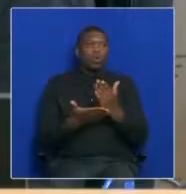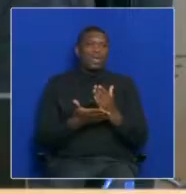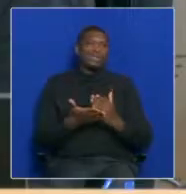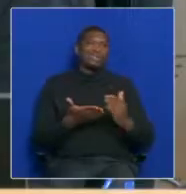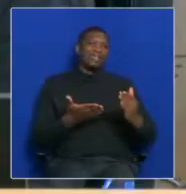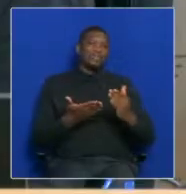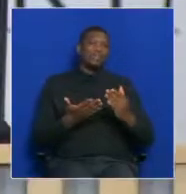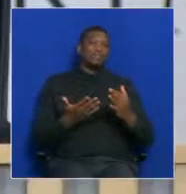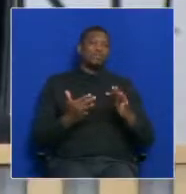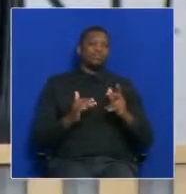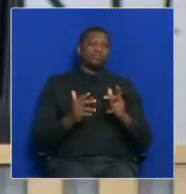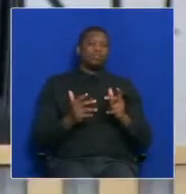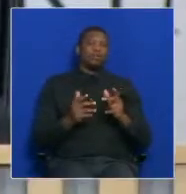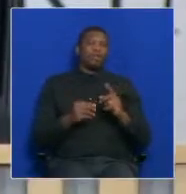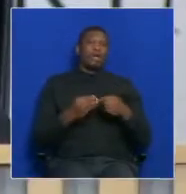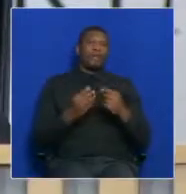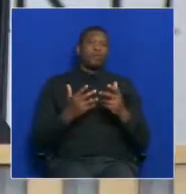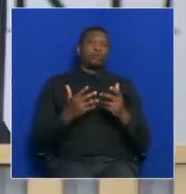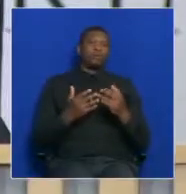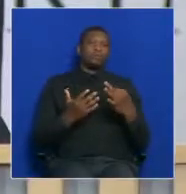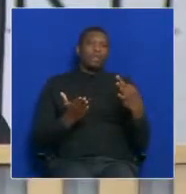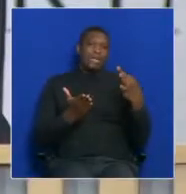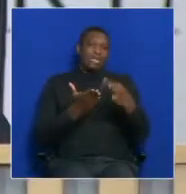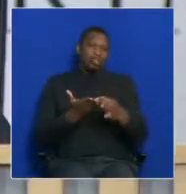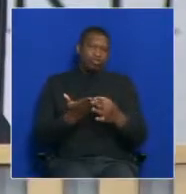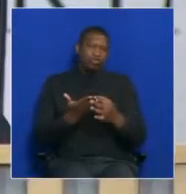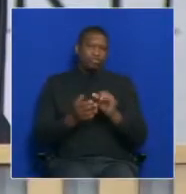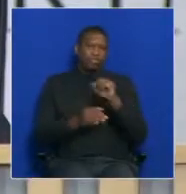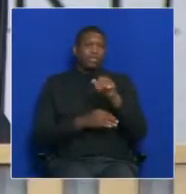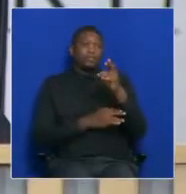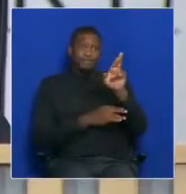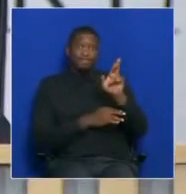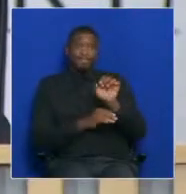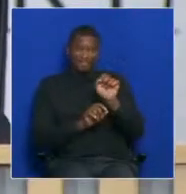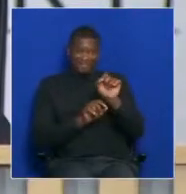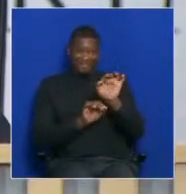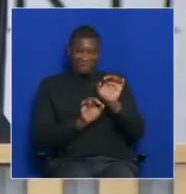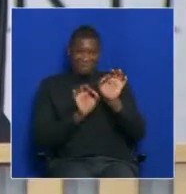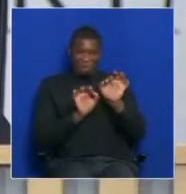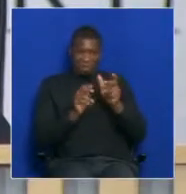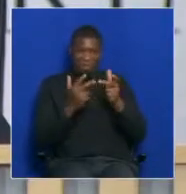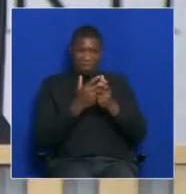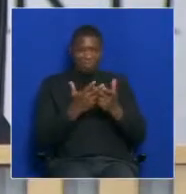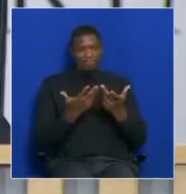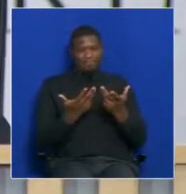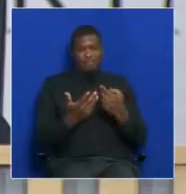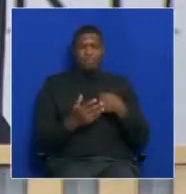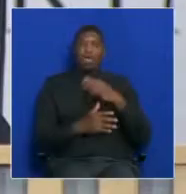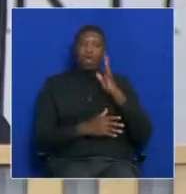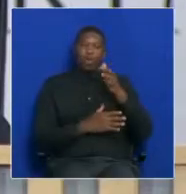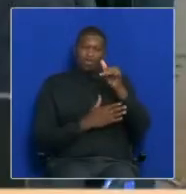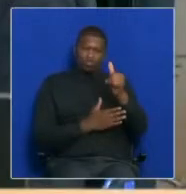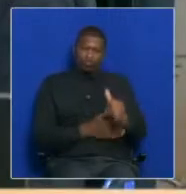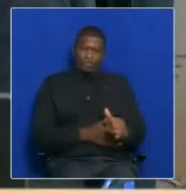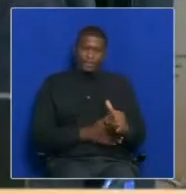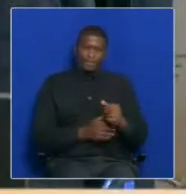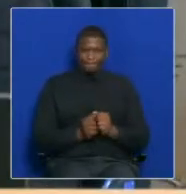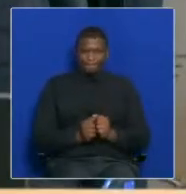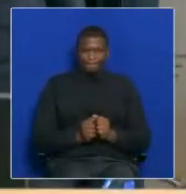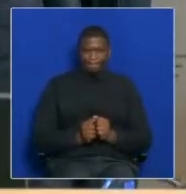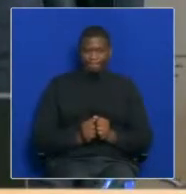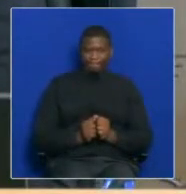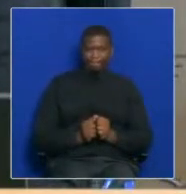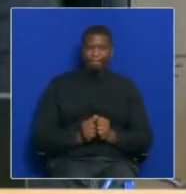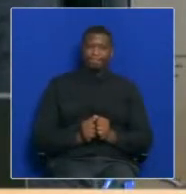the manual. Yes, no, that does not deal with that. I will check the manual as suggested. All right,